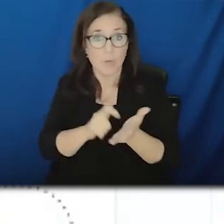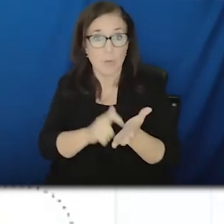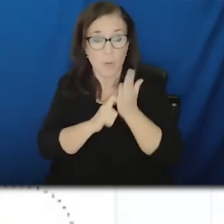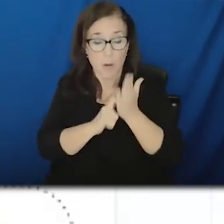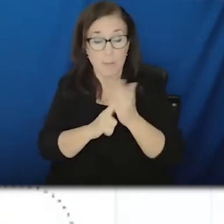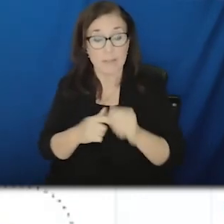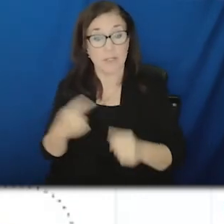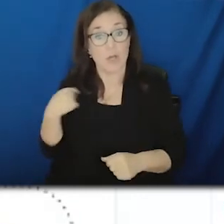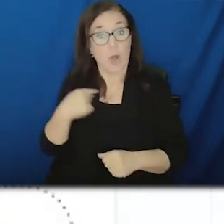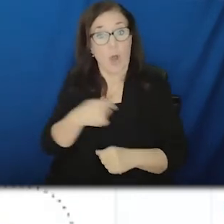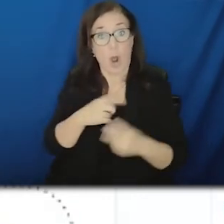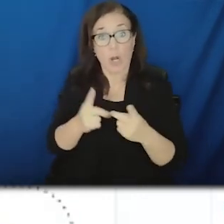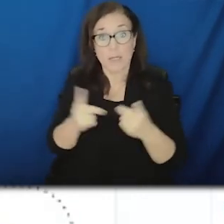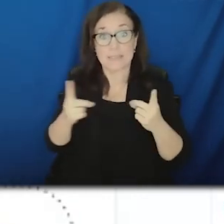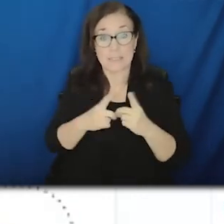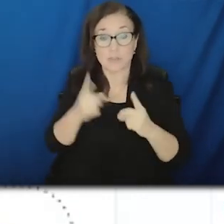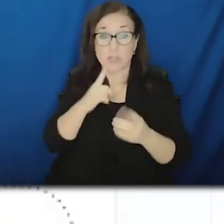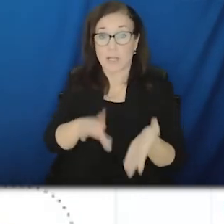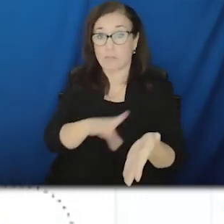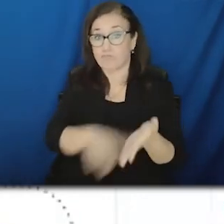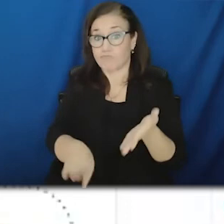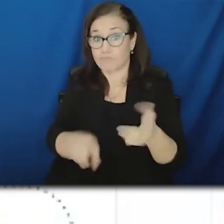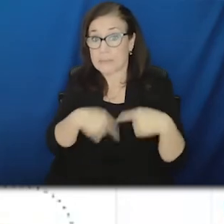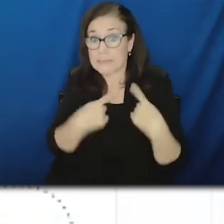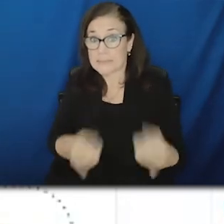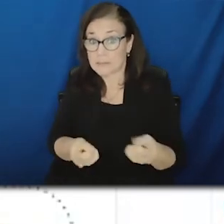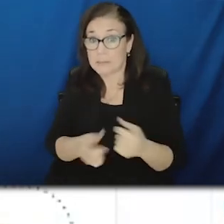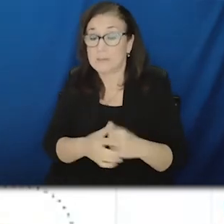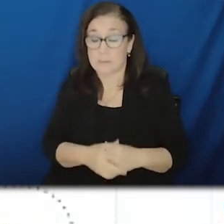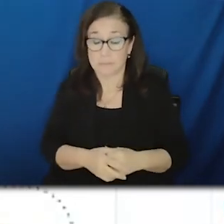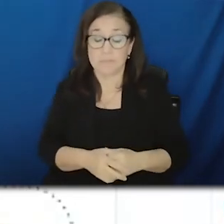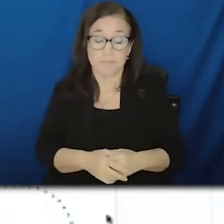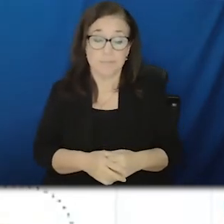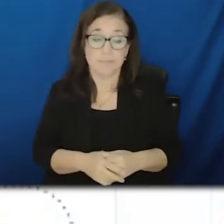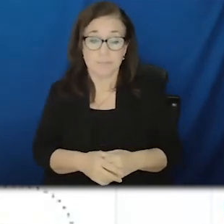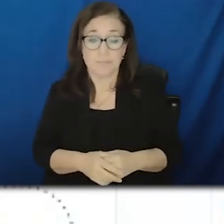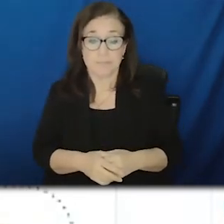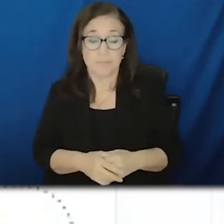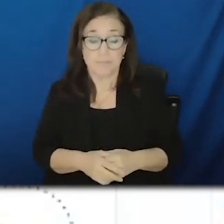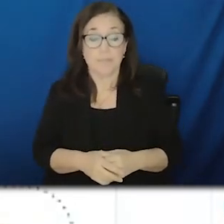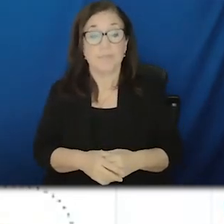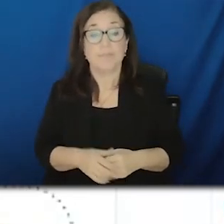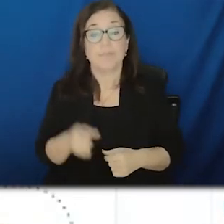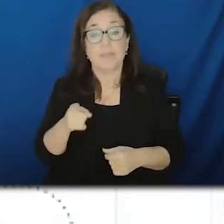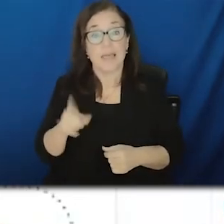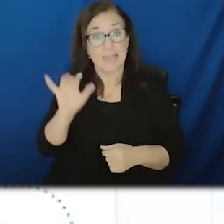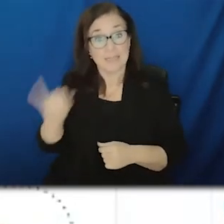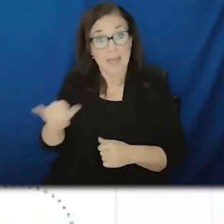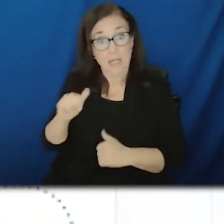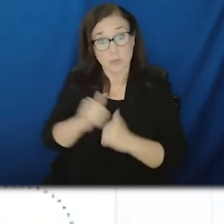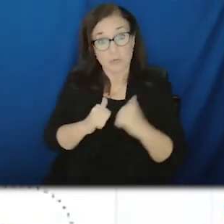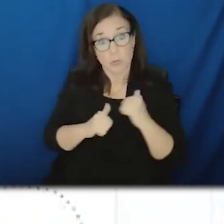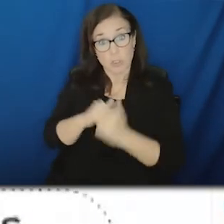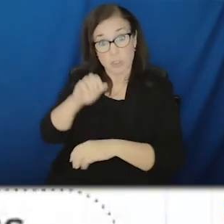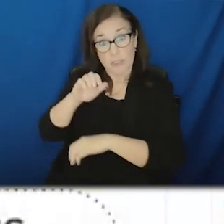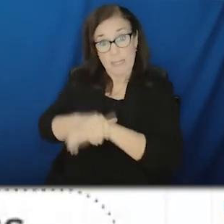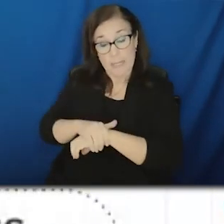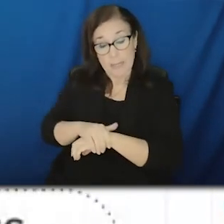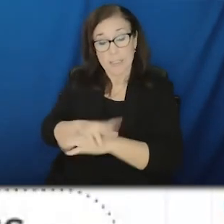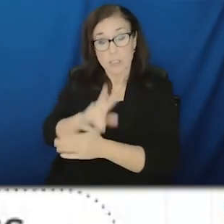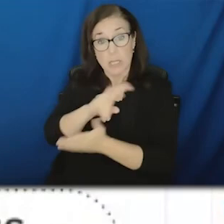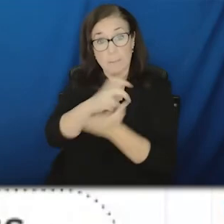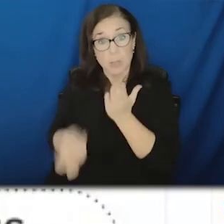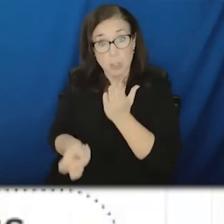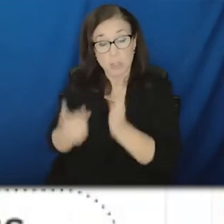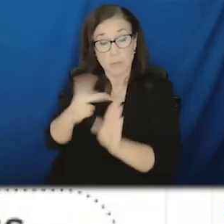gotten away with not doing so for a long time. In the structured English immersion program, students not in